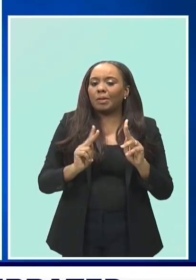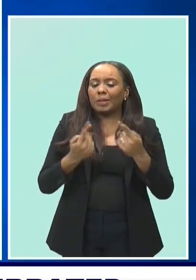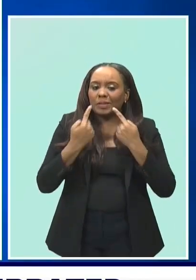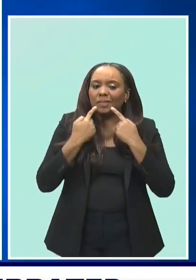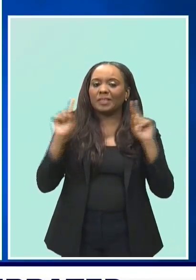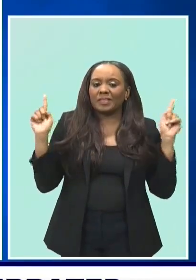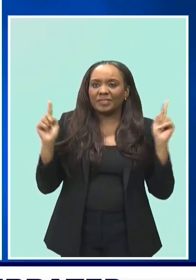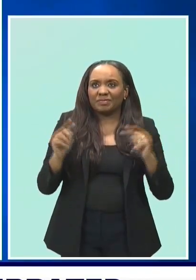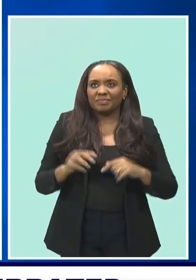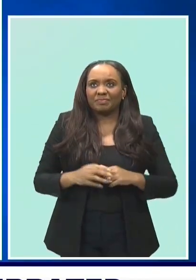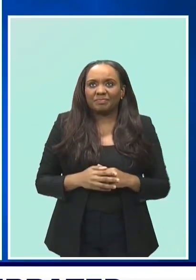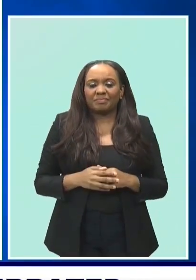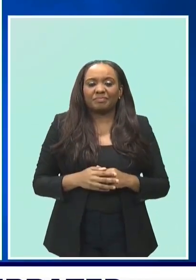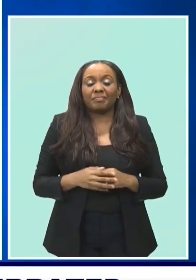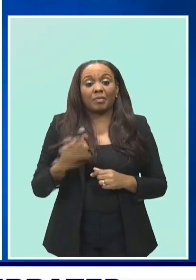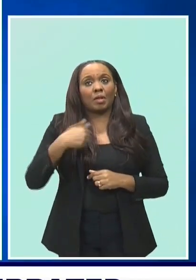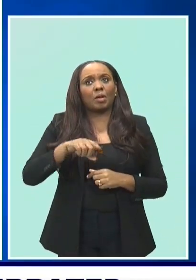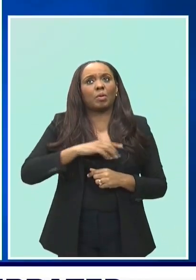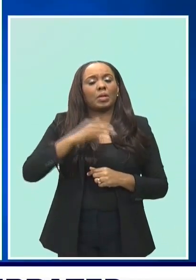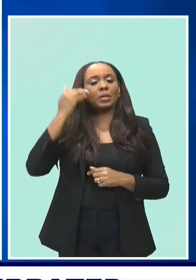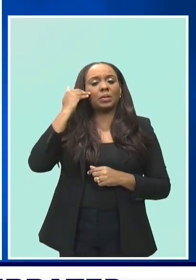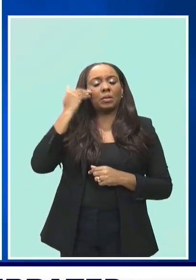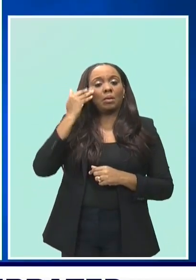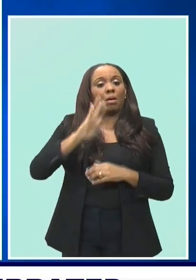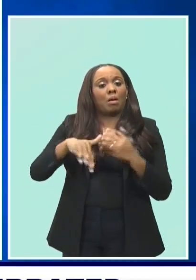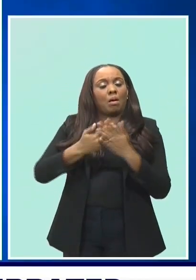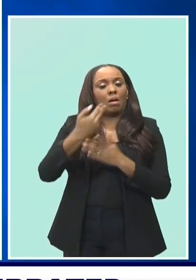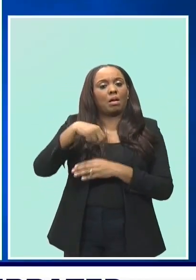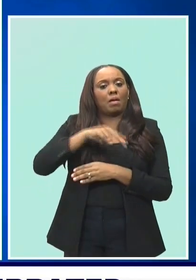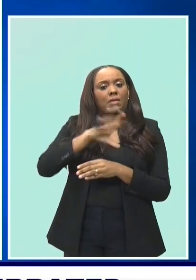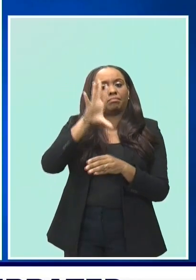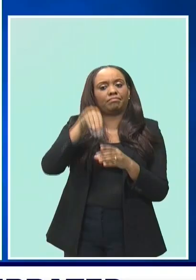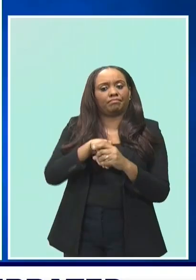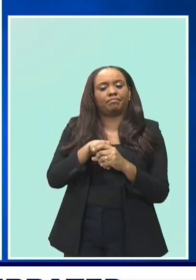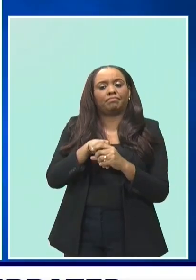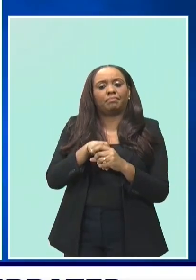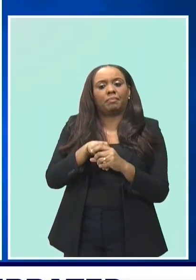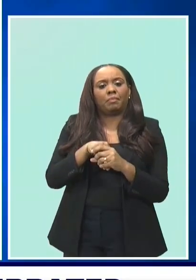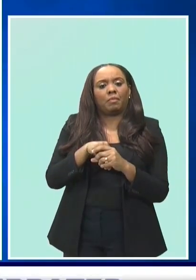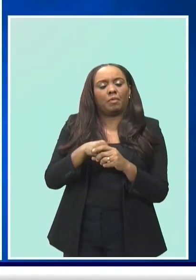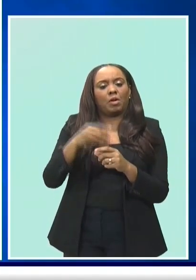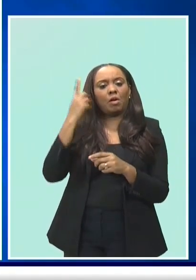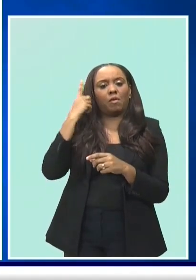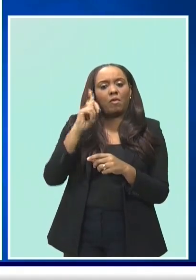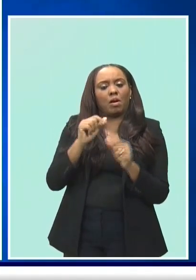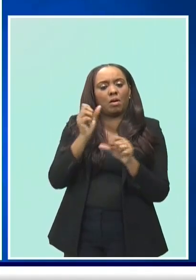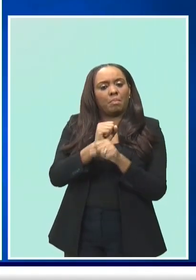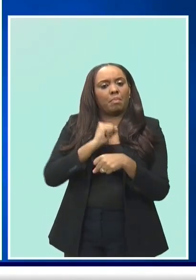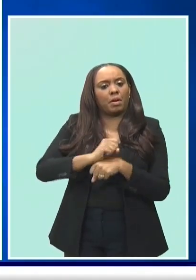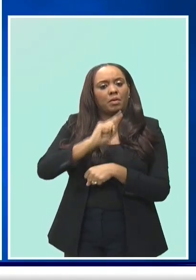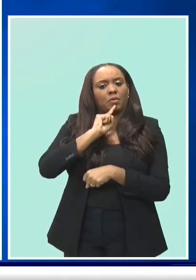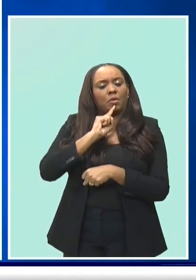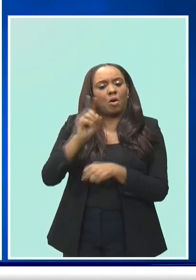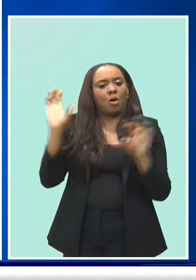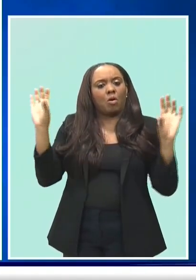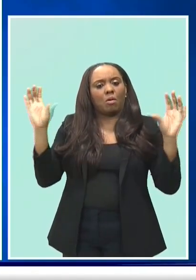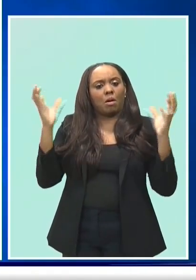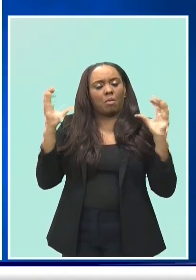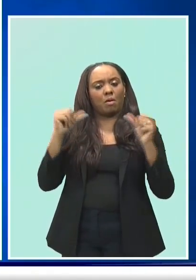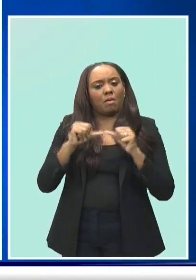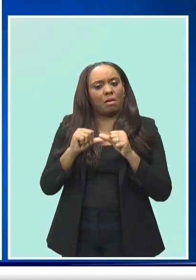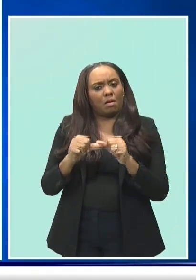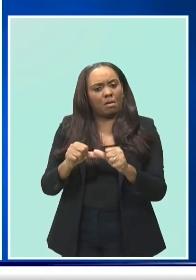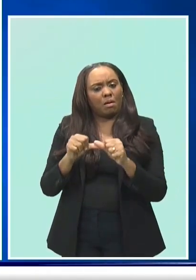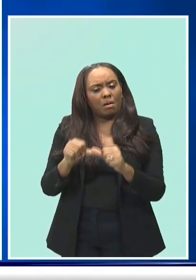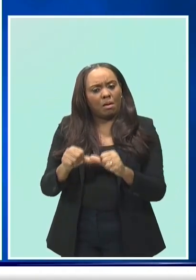of the festival. Recognizing that we all have a stake in its preservation and the shimmering gold in each